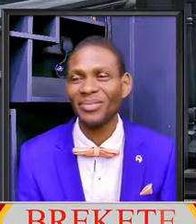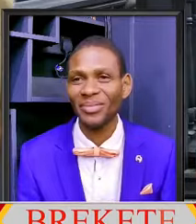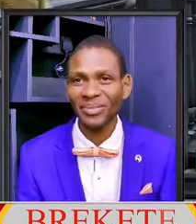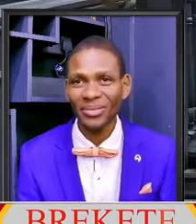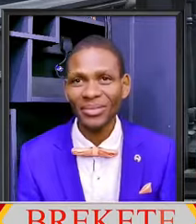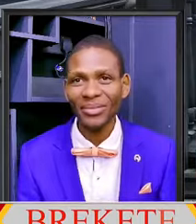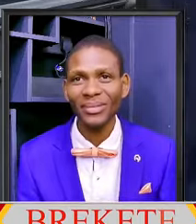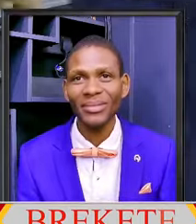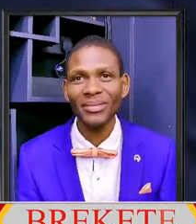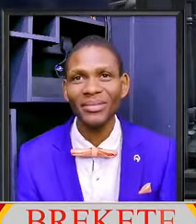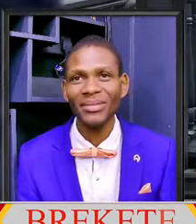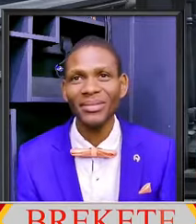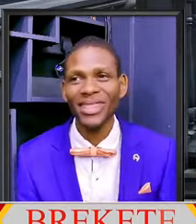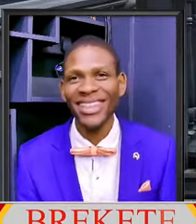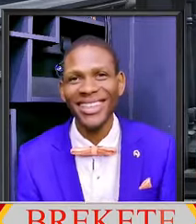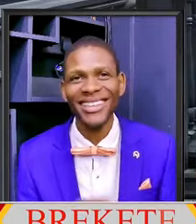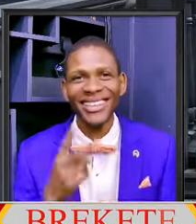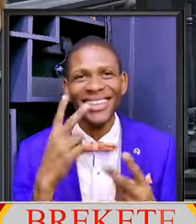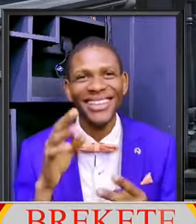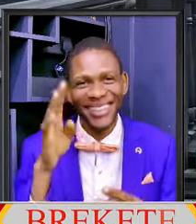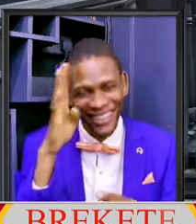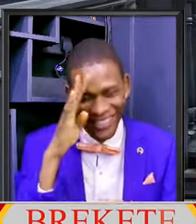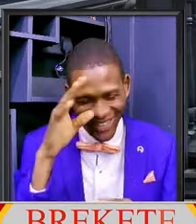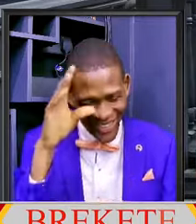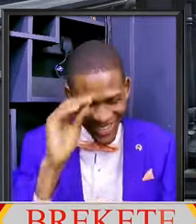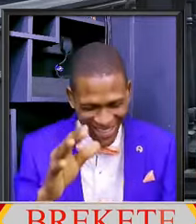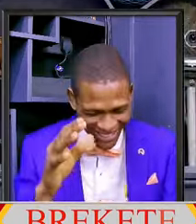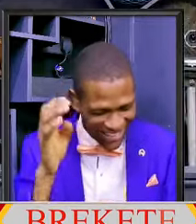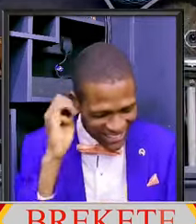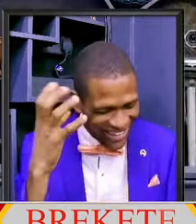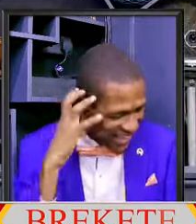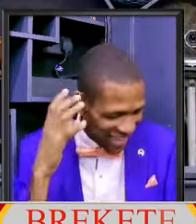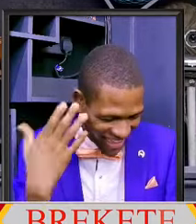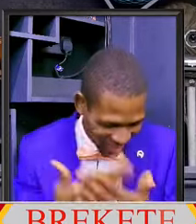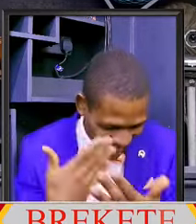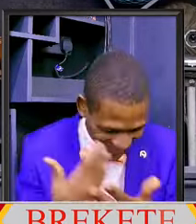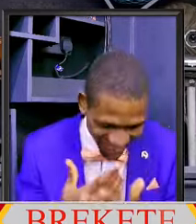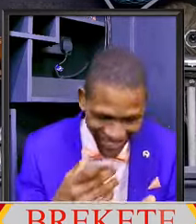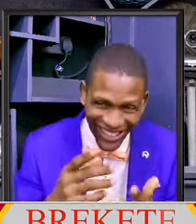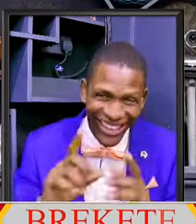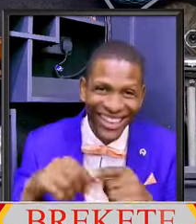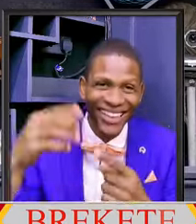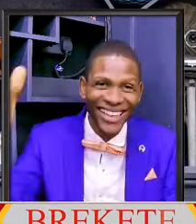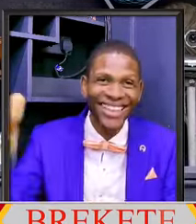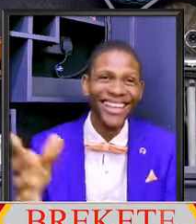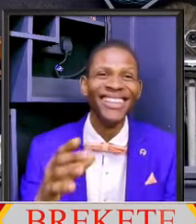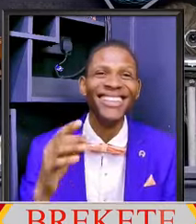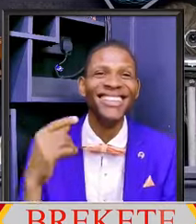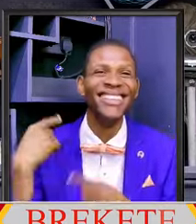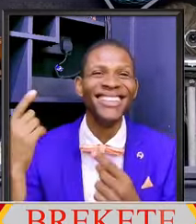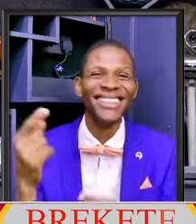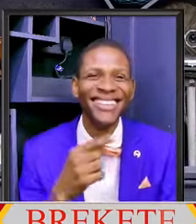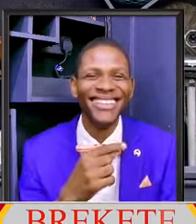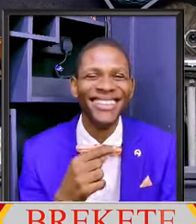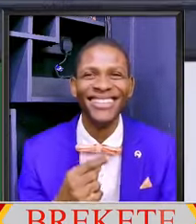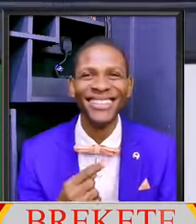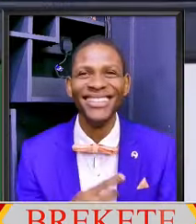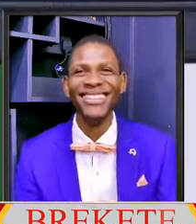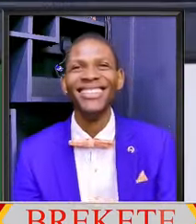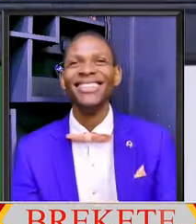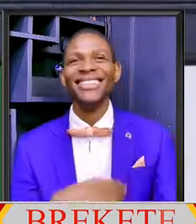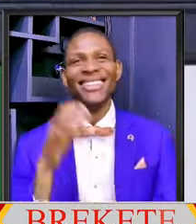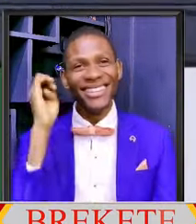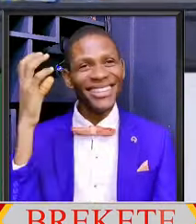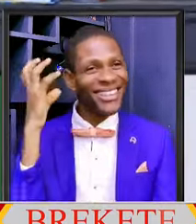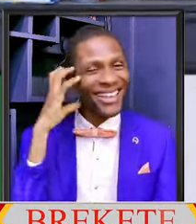If you know, gee, boy, man, he hear money, see, he just rush. Since when we did consultant, I know near her. Yeah, yeah, yeah. Now